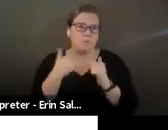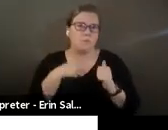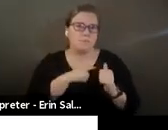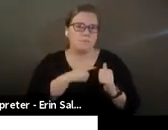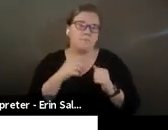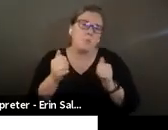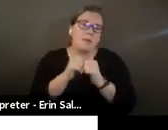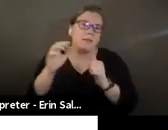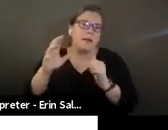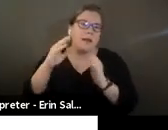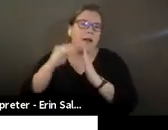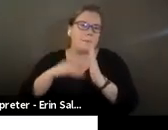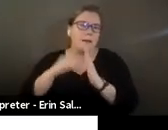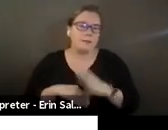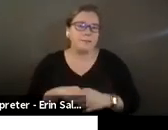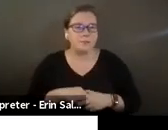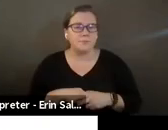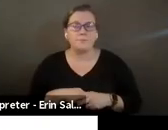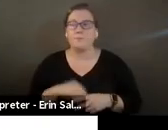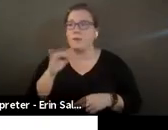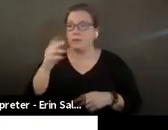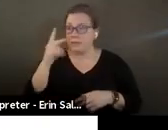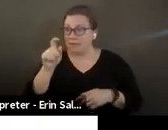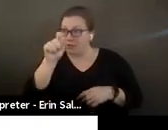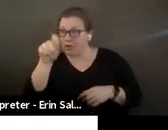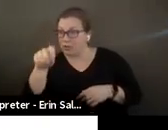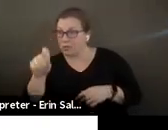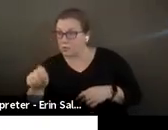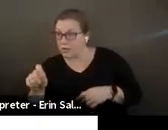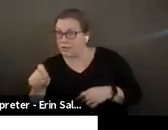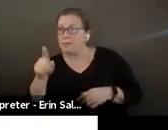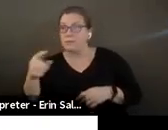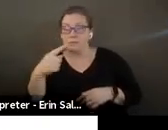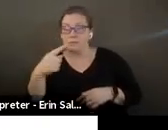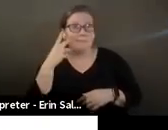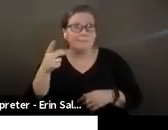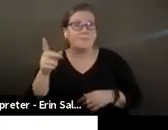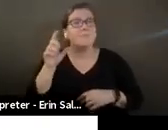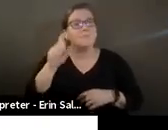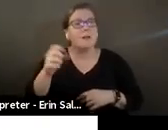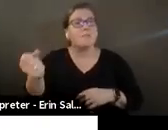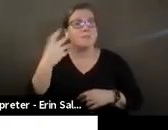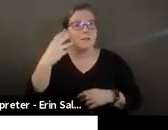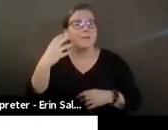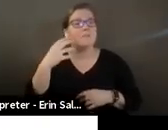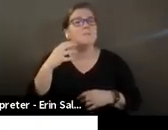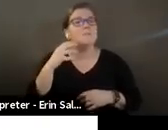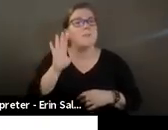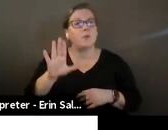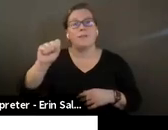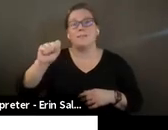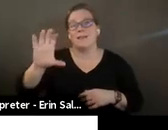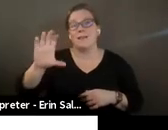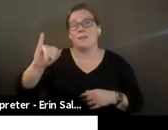application. So if you're looking at that checklist, you're going to see that you're going to have to send in a copy of your South Carolina